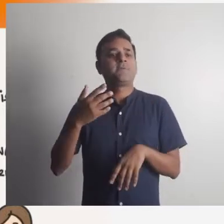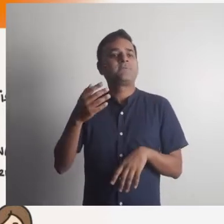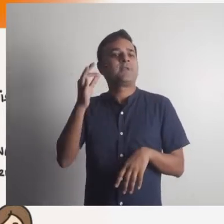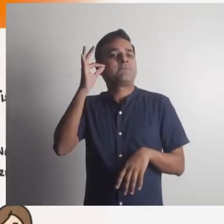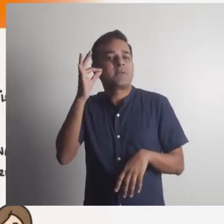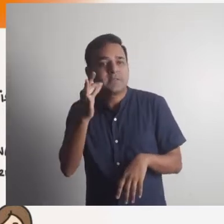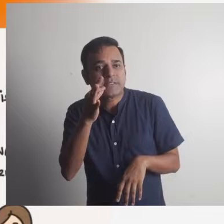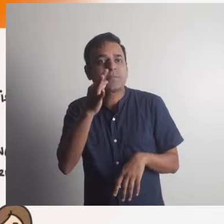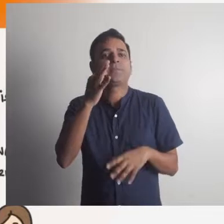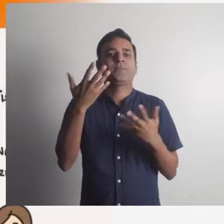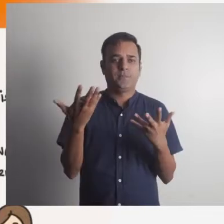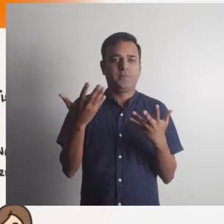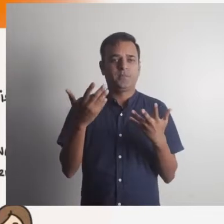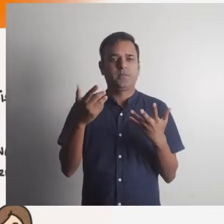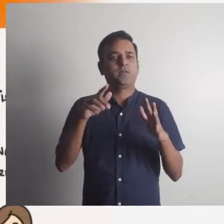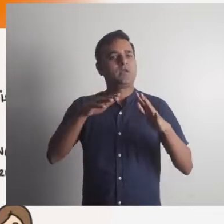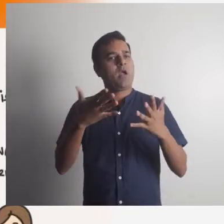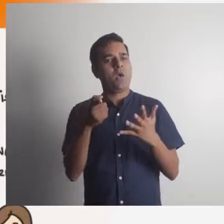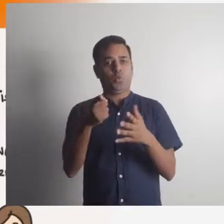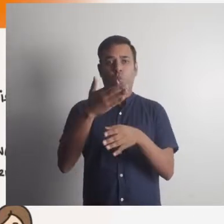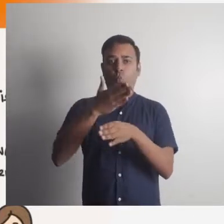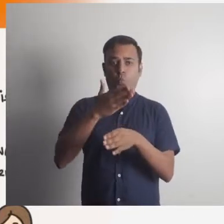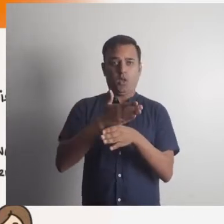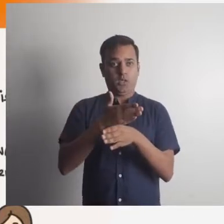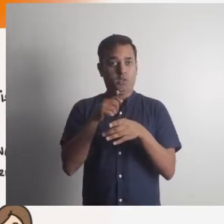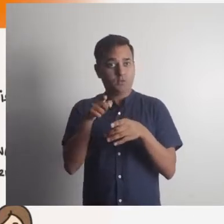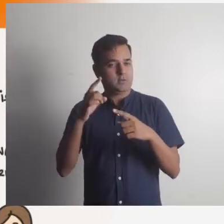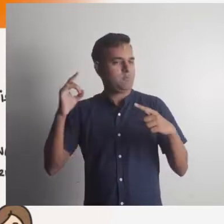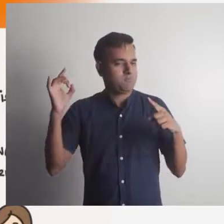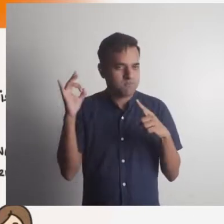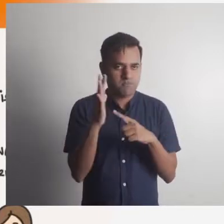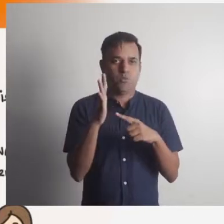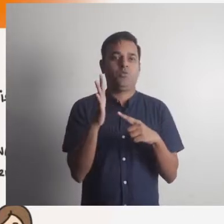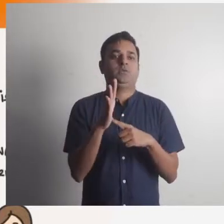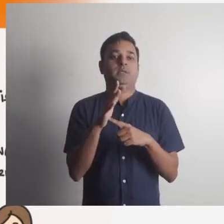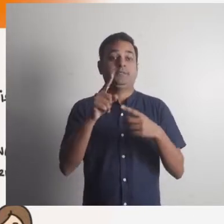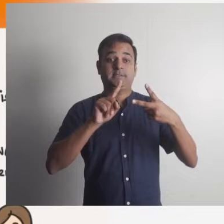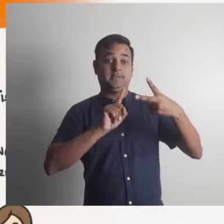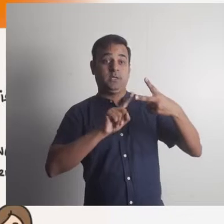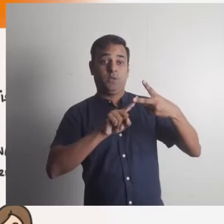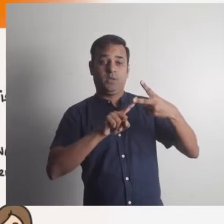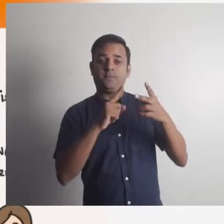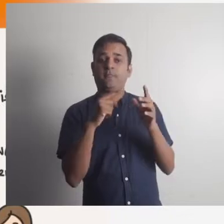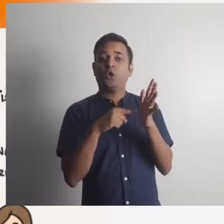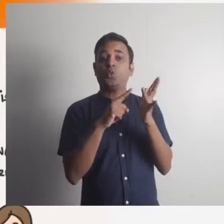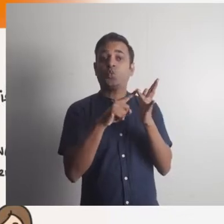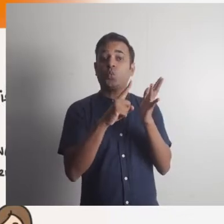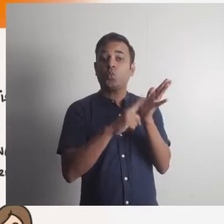you is what is intersectional feminism? So one of the wonderful things, and I've